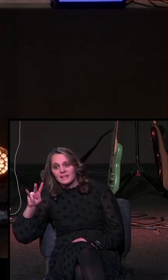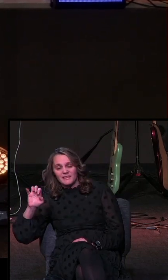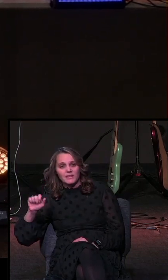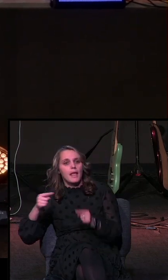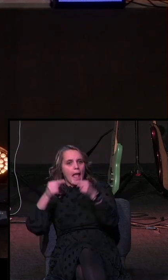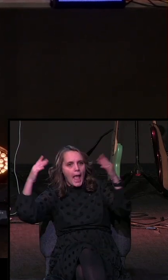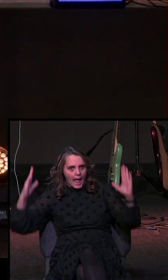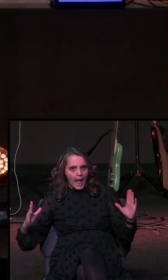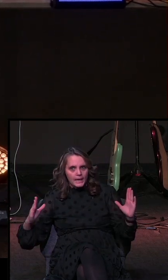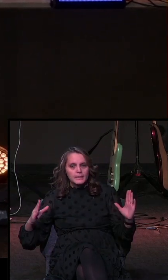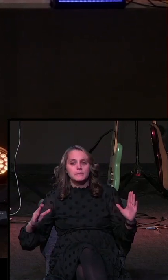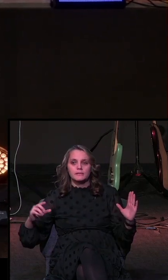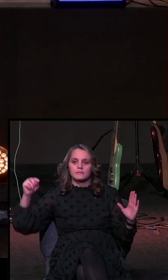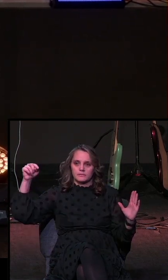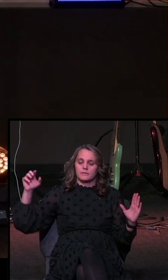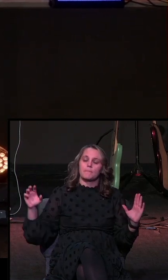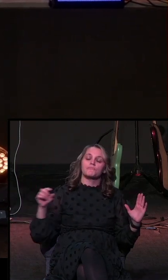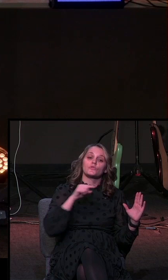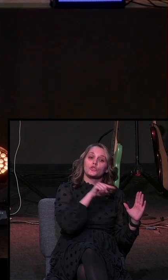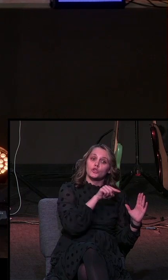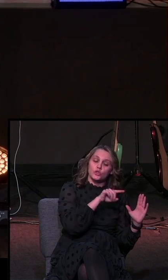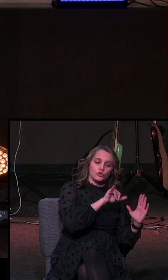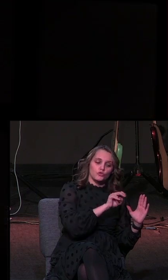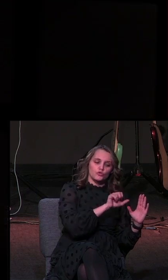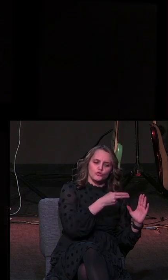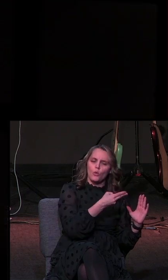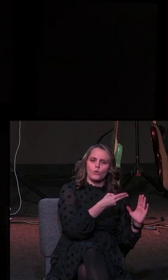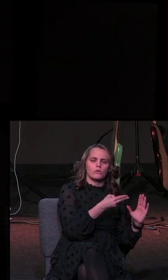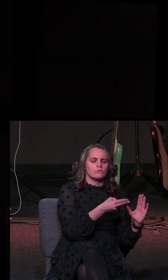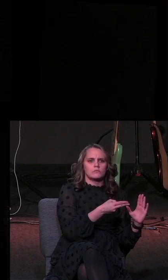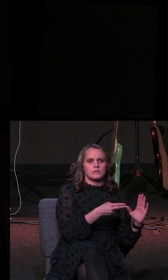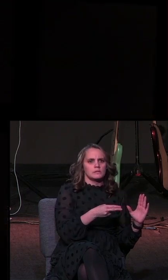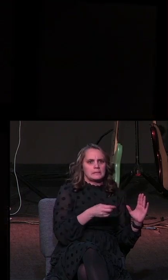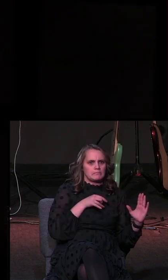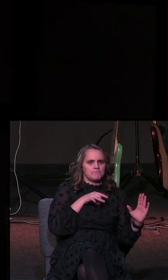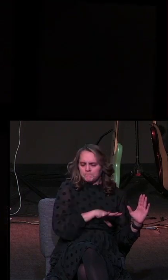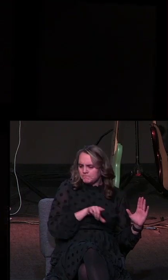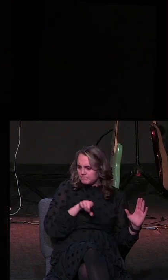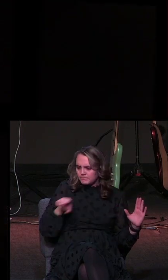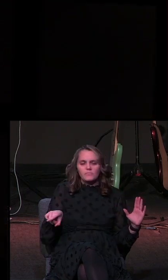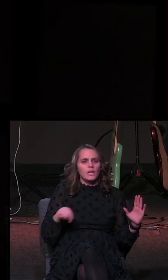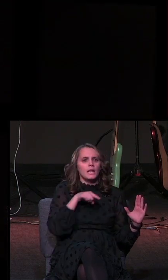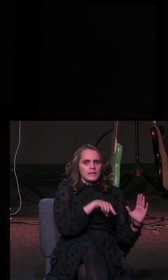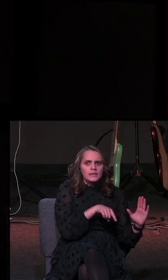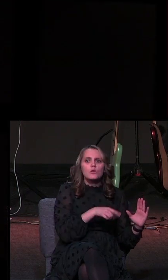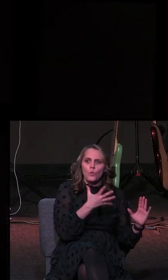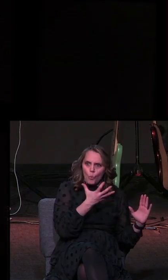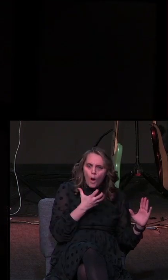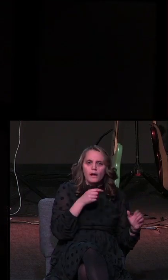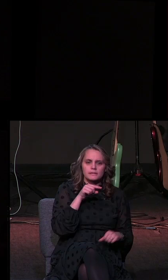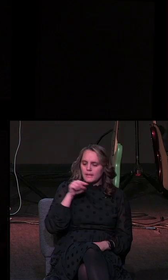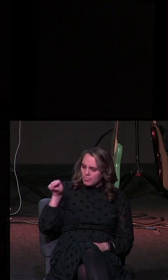city of the Assyrian Empire. And so Jonah can't stand the people of Nineveh, and he is actively rooting for them to lose and for them to